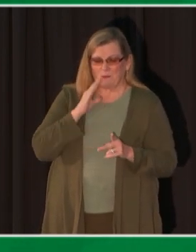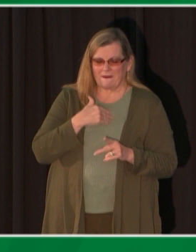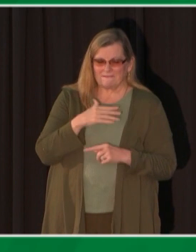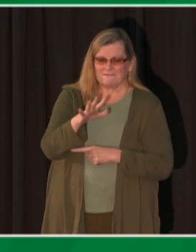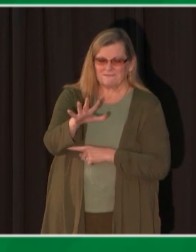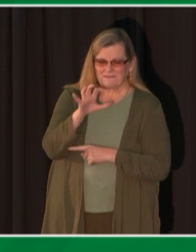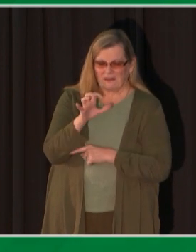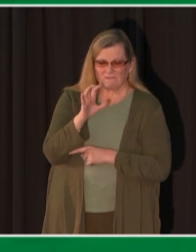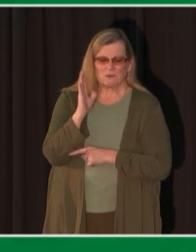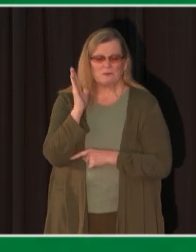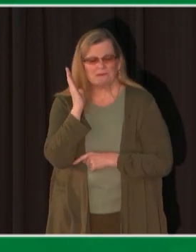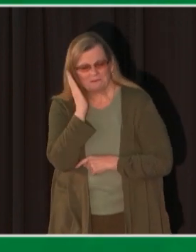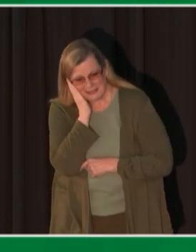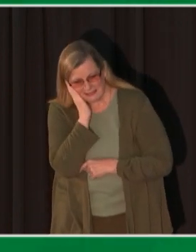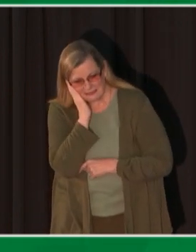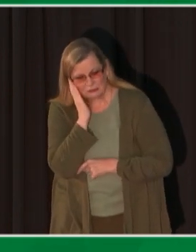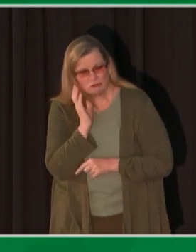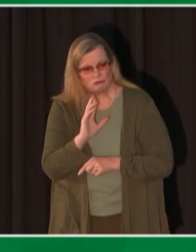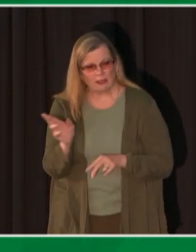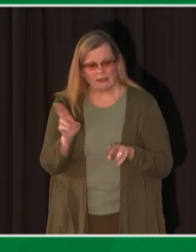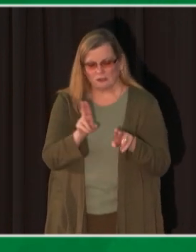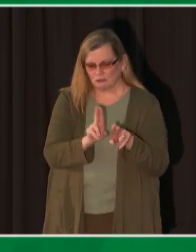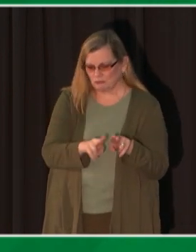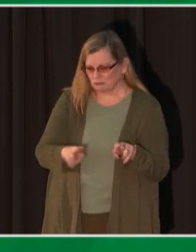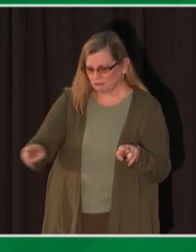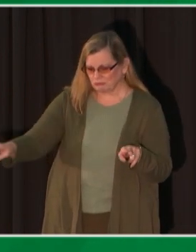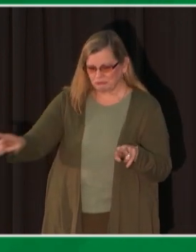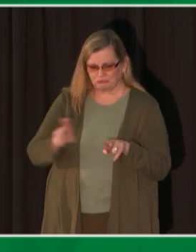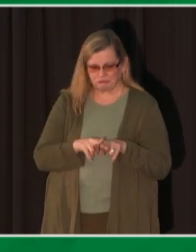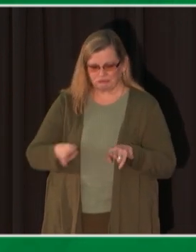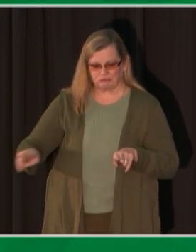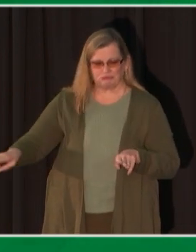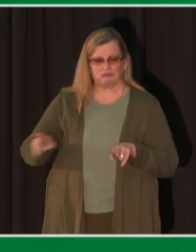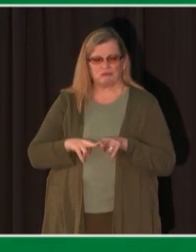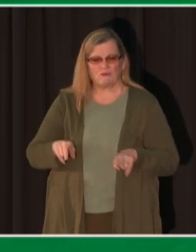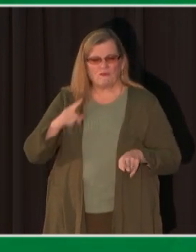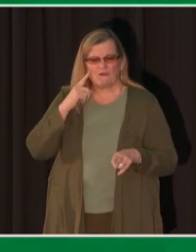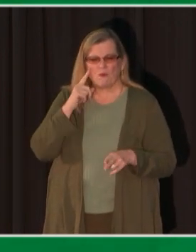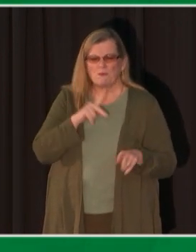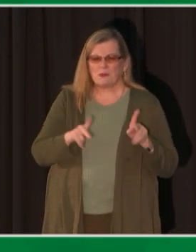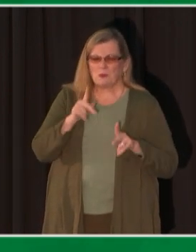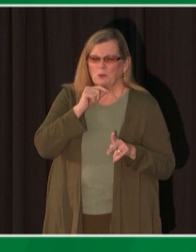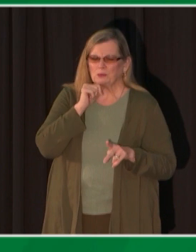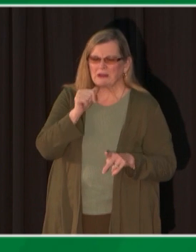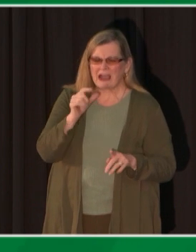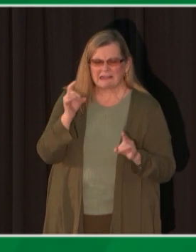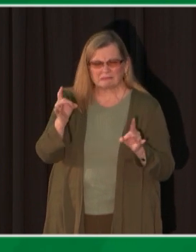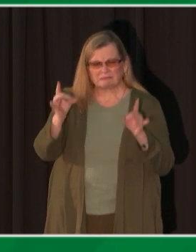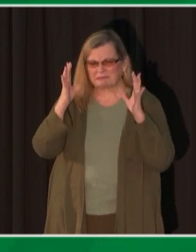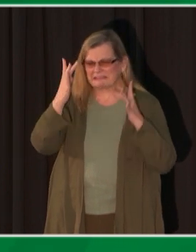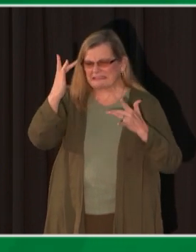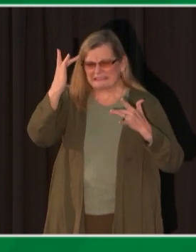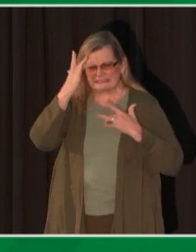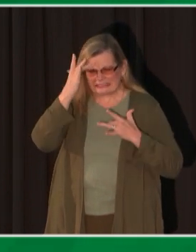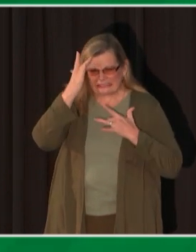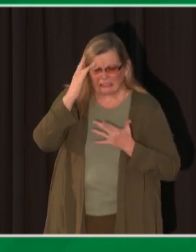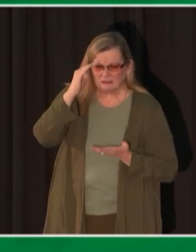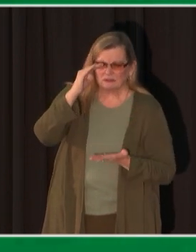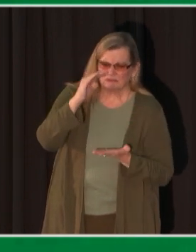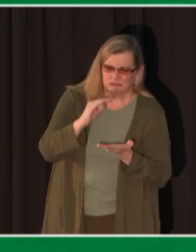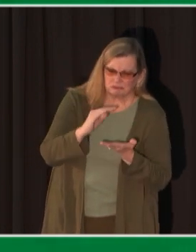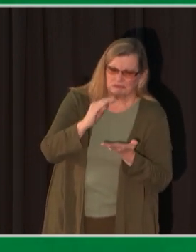for non-ICU patients that do not require a ventilator. This for